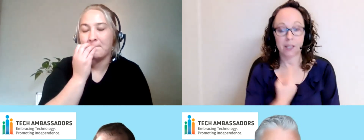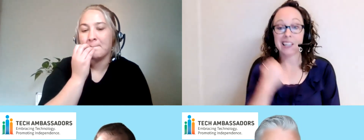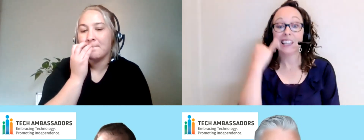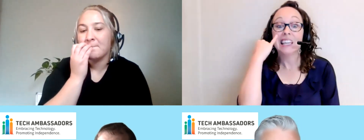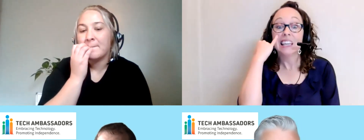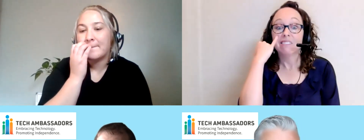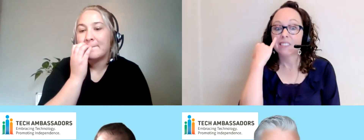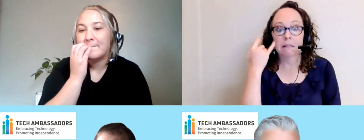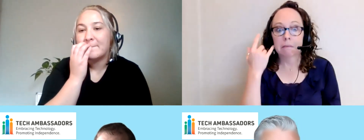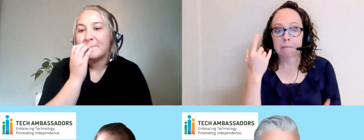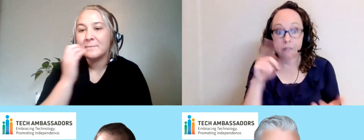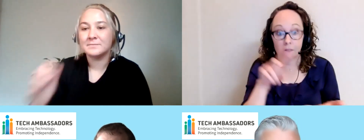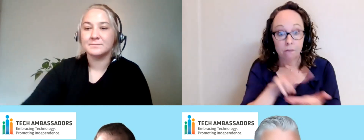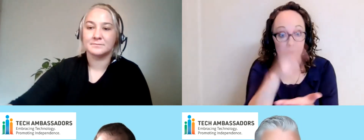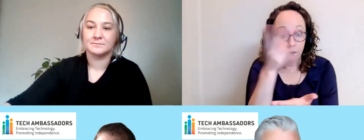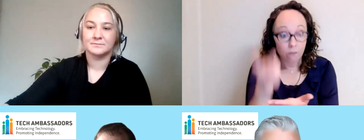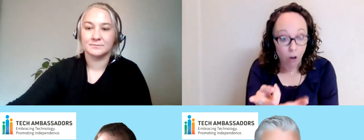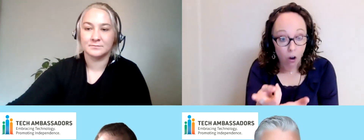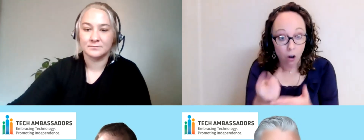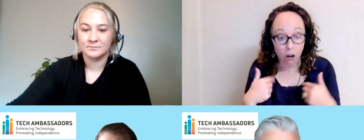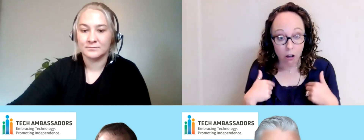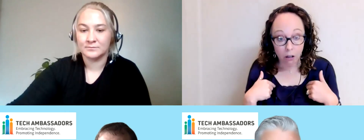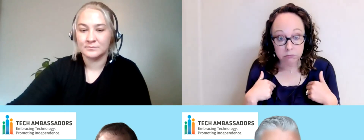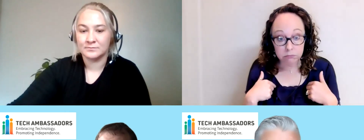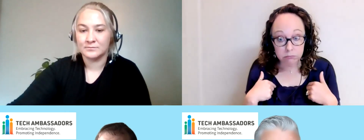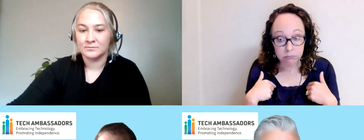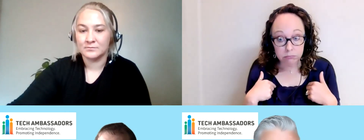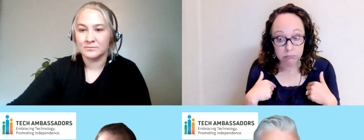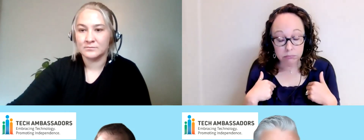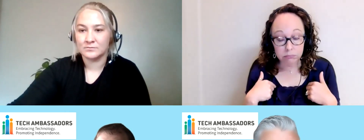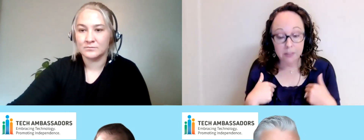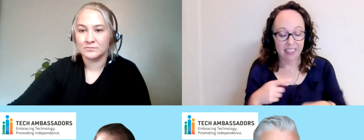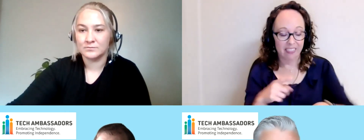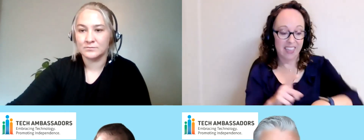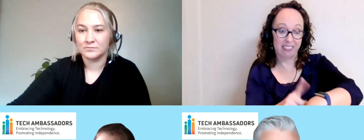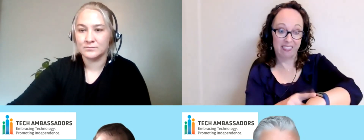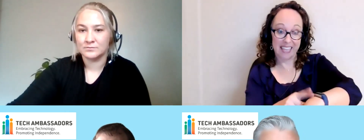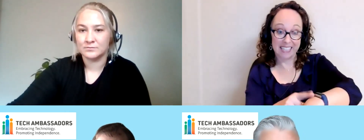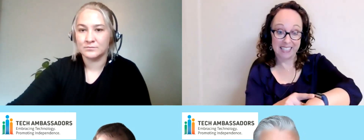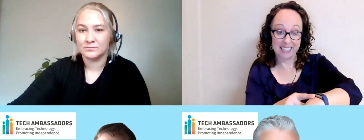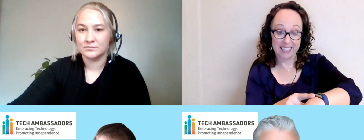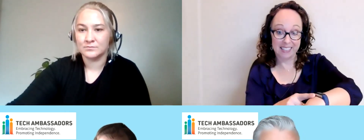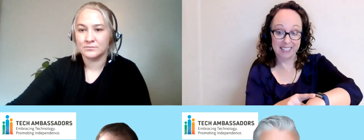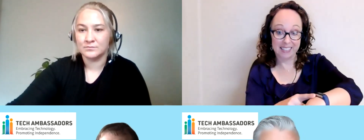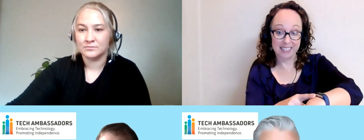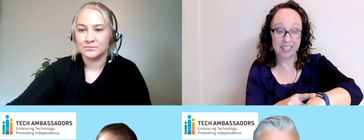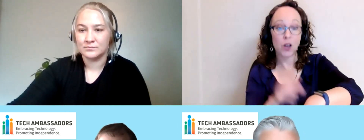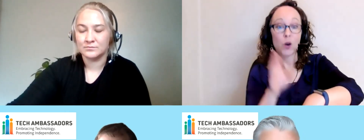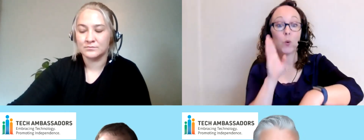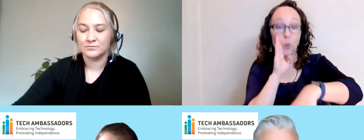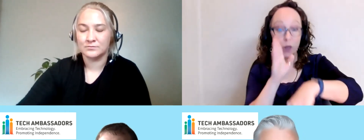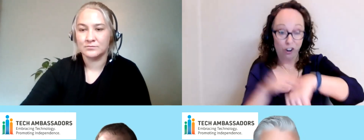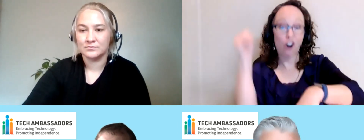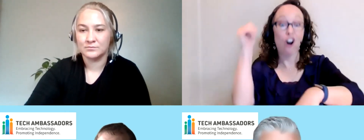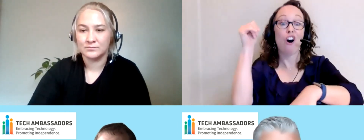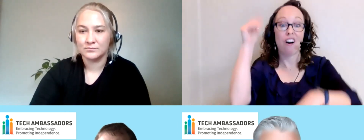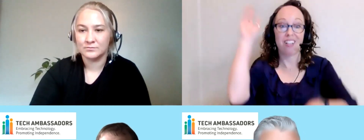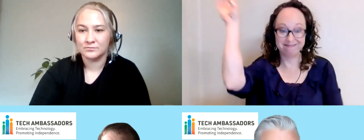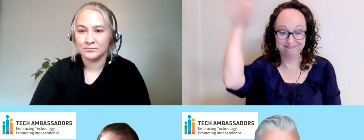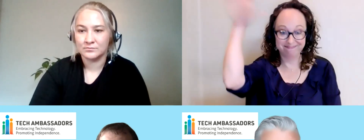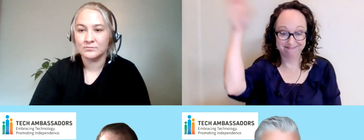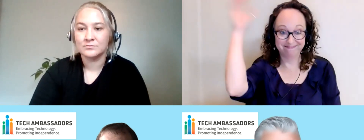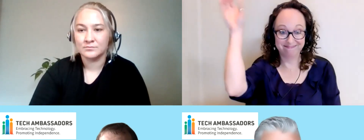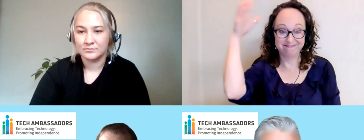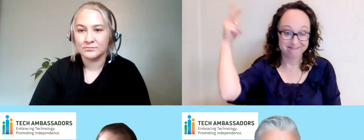fall, it would alert the like EMS or